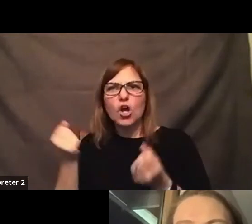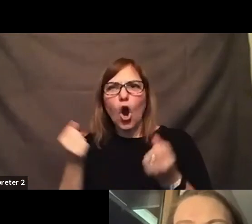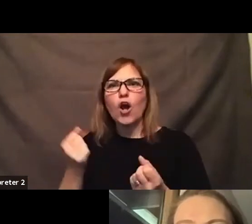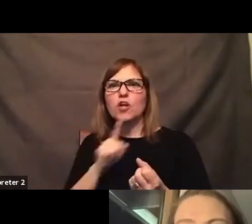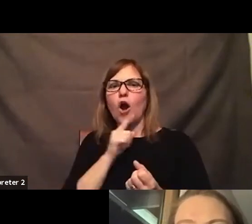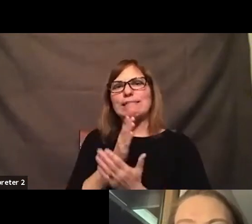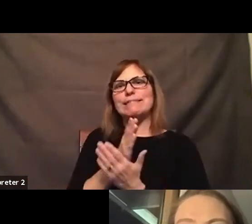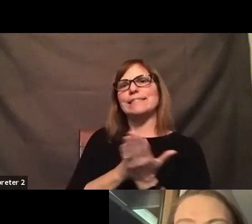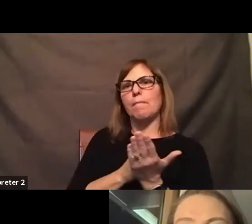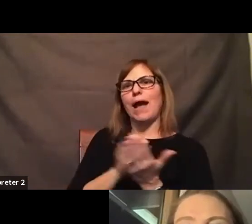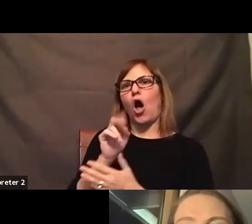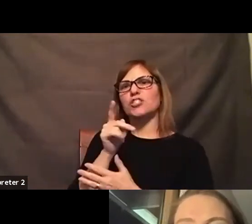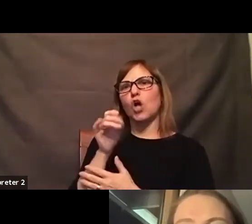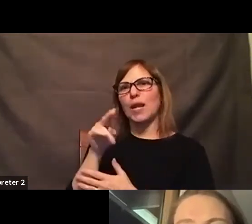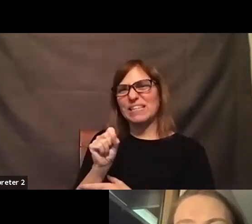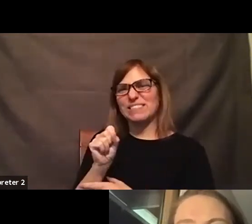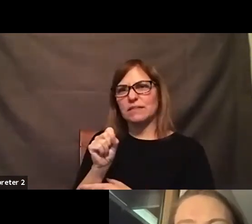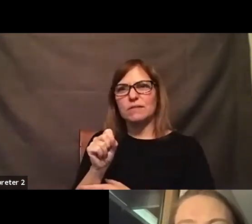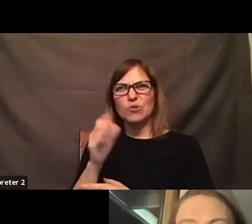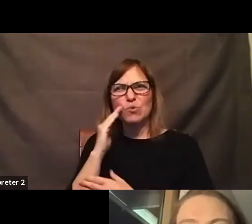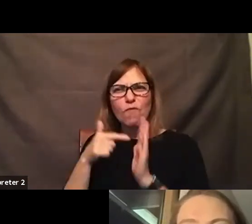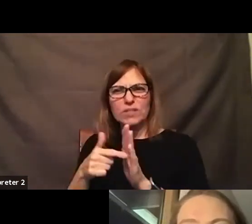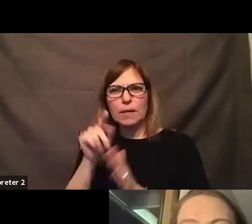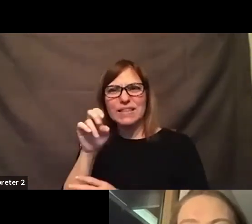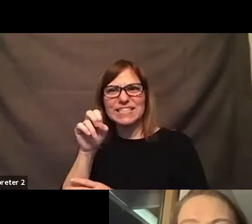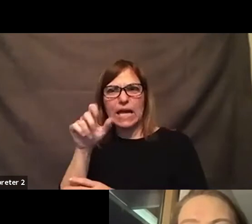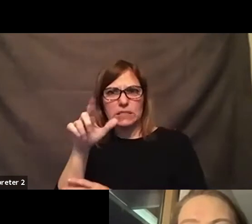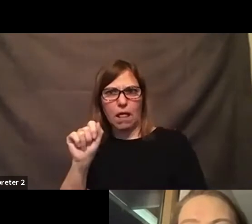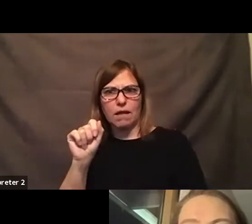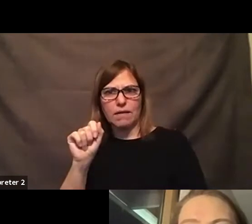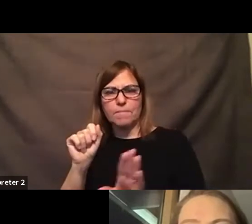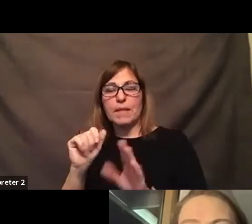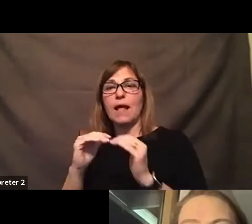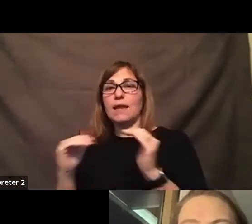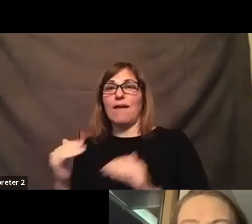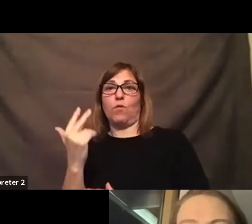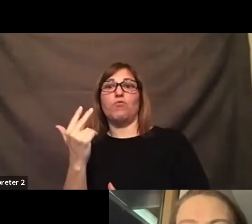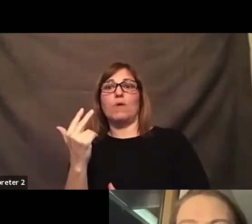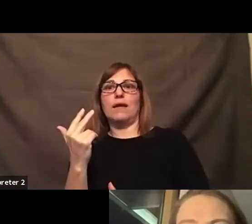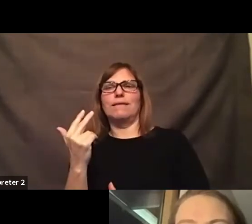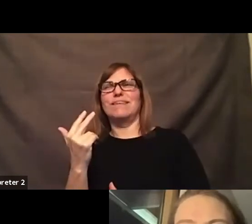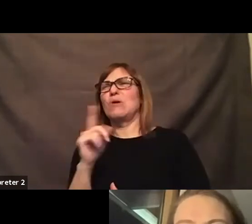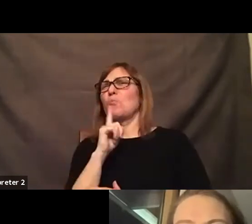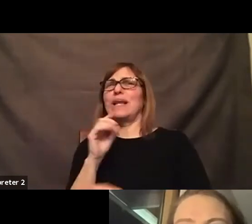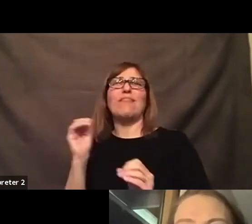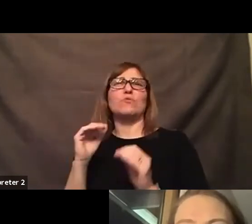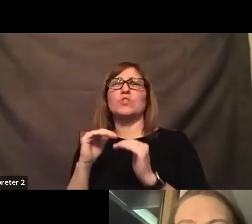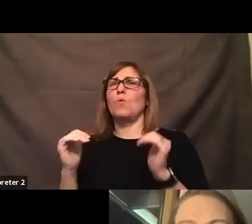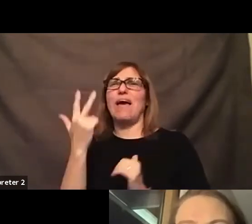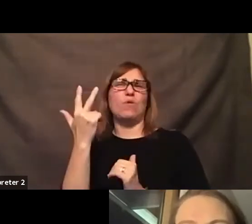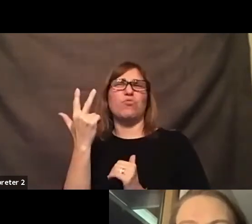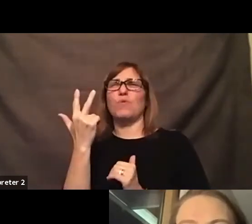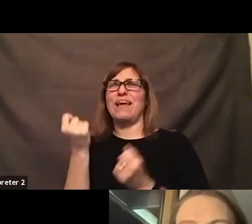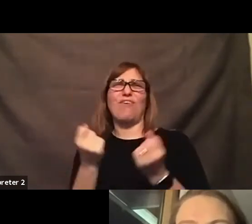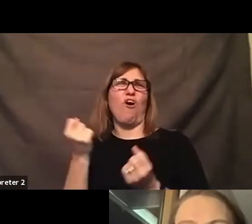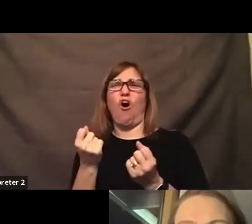like the Teslas and some of the other vehicles. Level 3, there's really not a level 3 vehicle on the market right now. That is